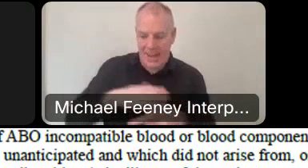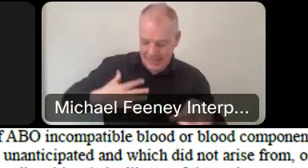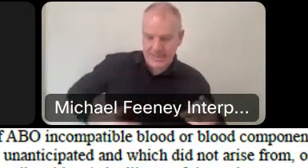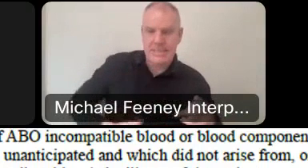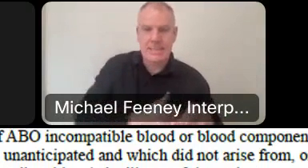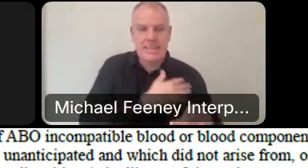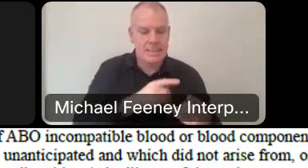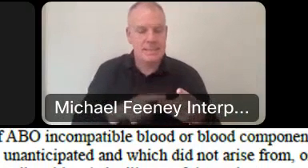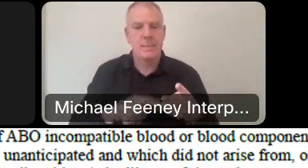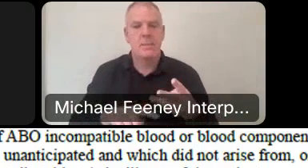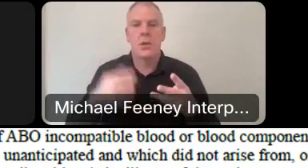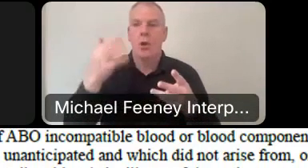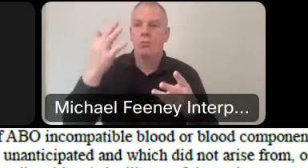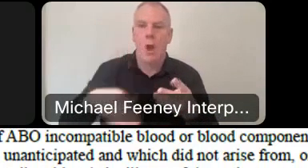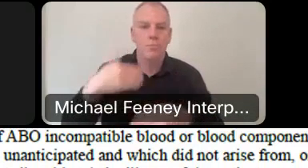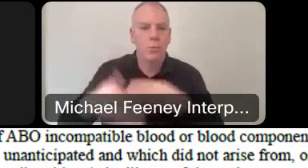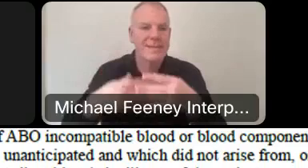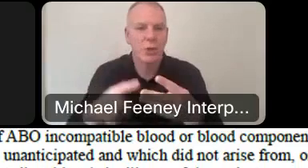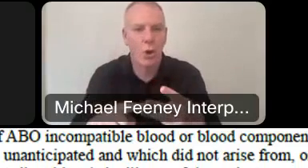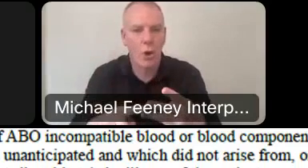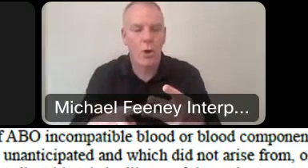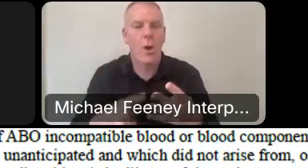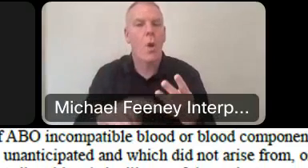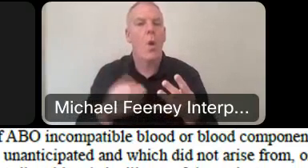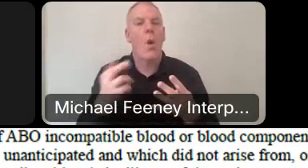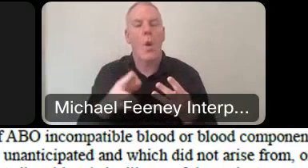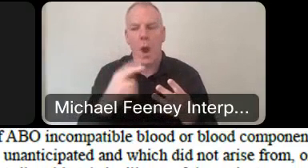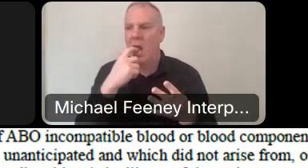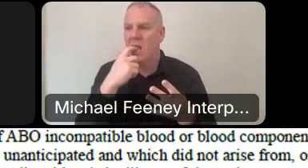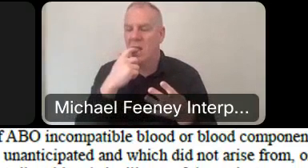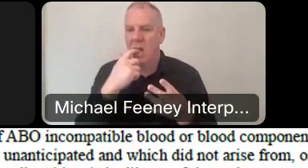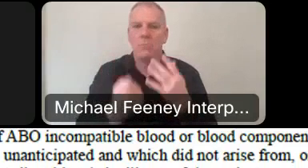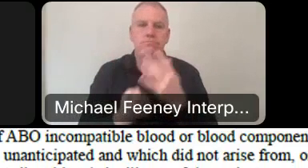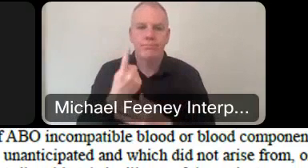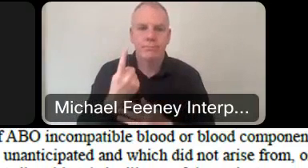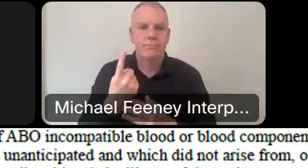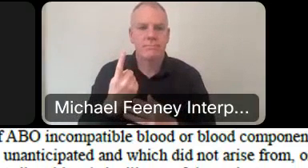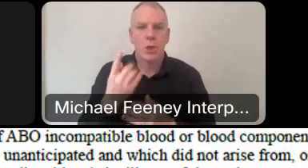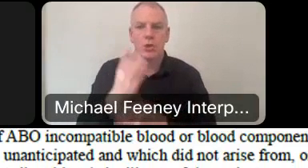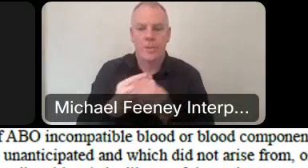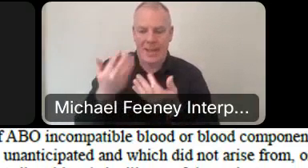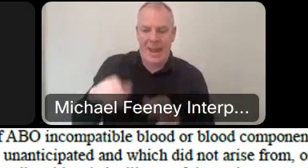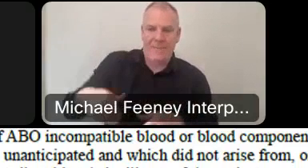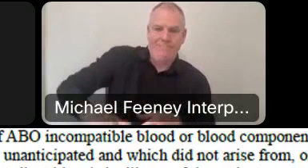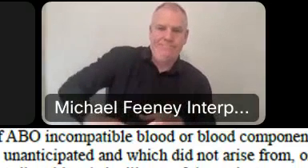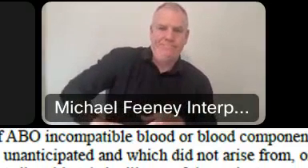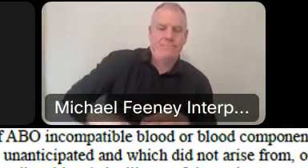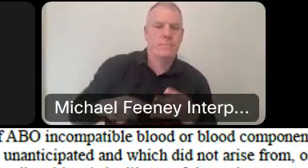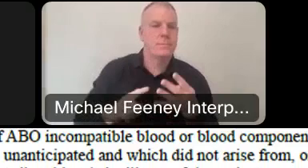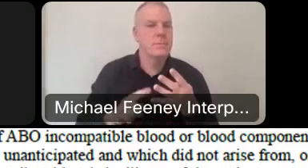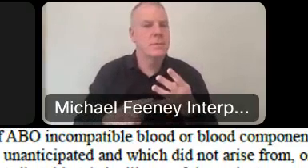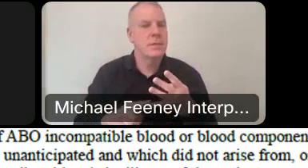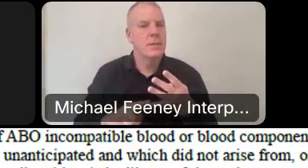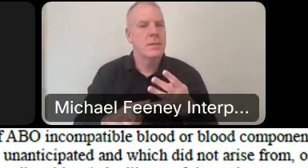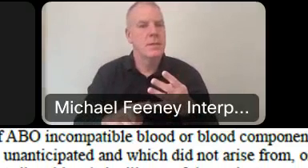where there was a wrong surgical procedure, or there was an unintended retention of a foreign object. But I suppose